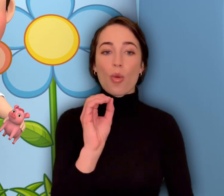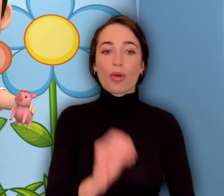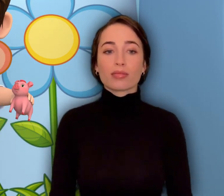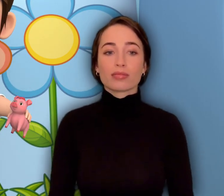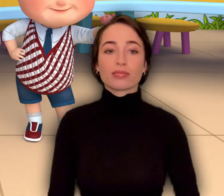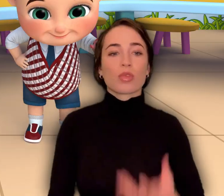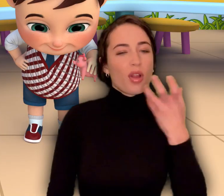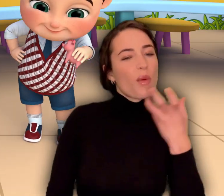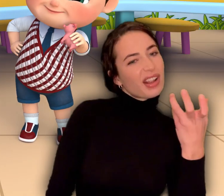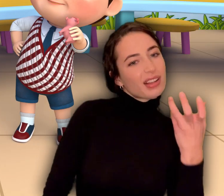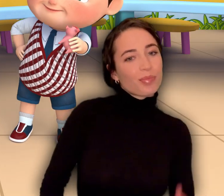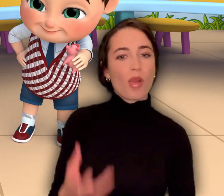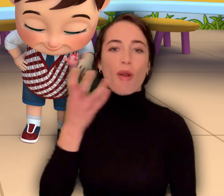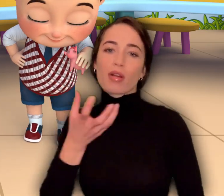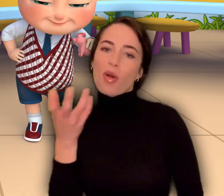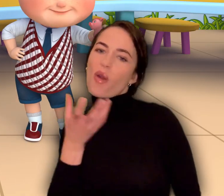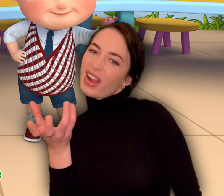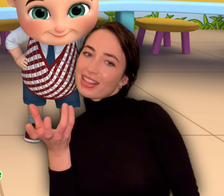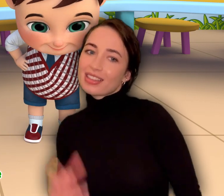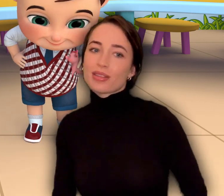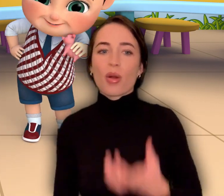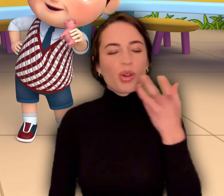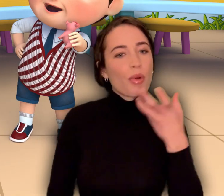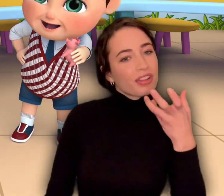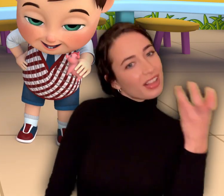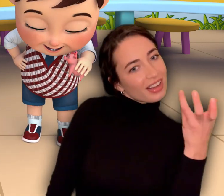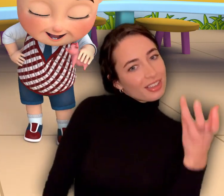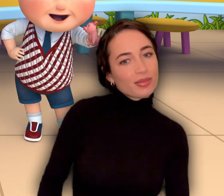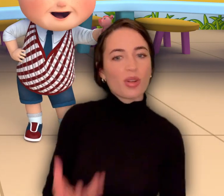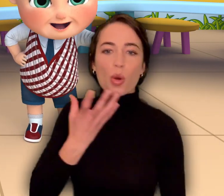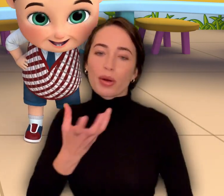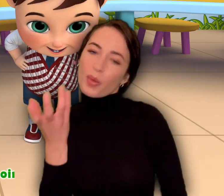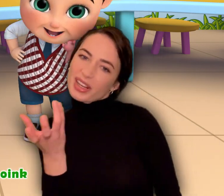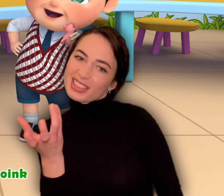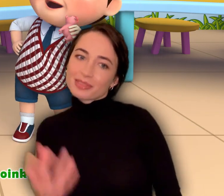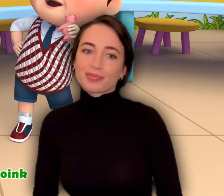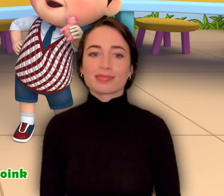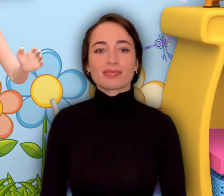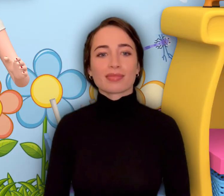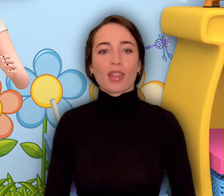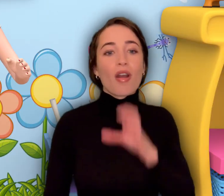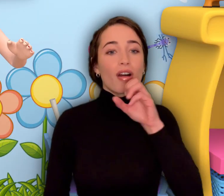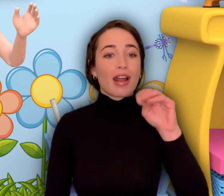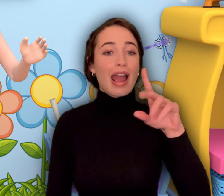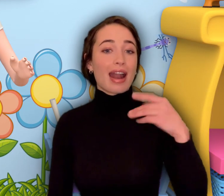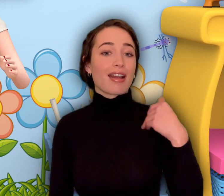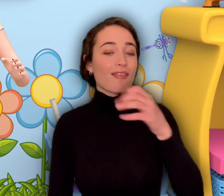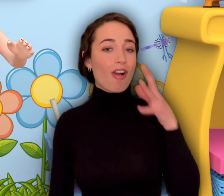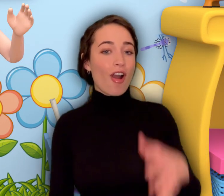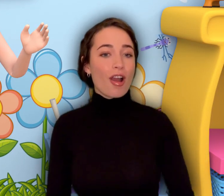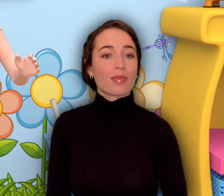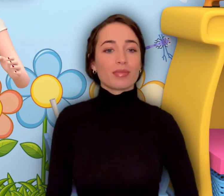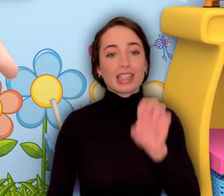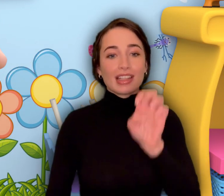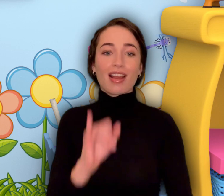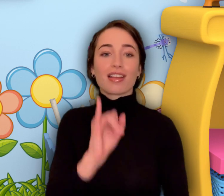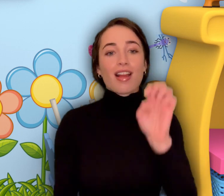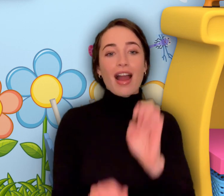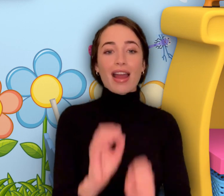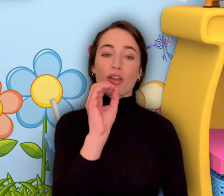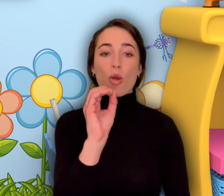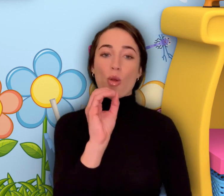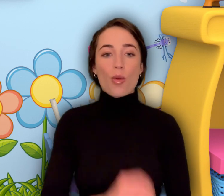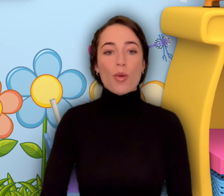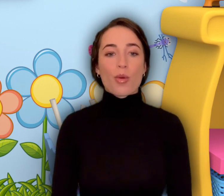EO with an oink oink here and an oink oink there here an oink there an oink everywhere an oink oink Old McDonald had a farm